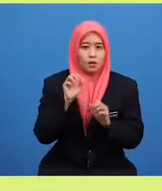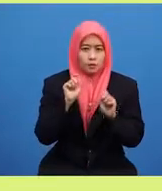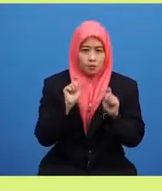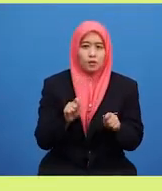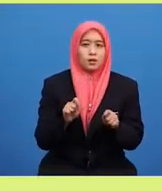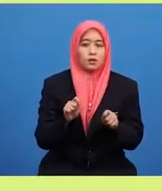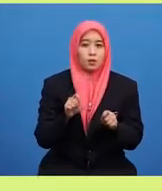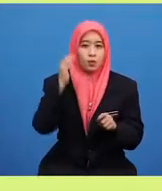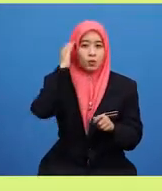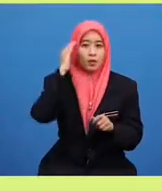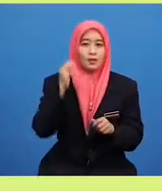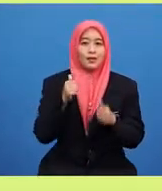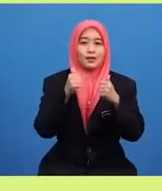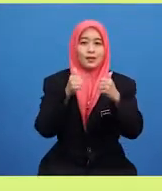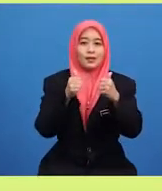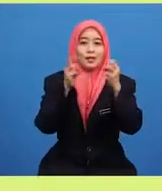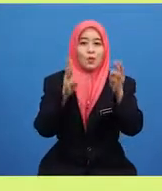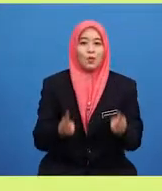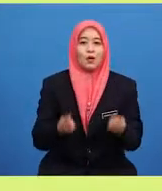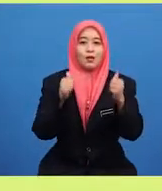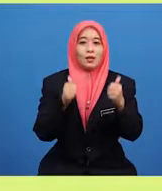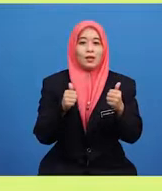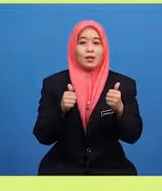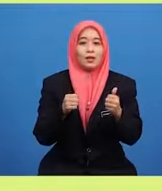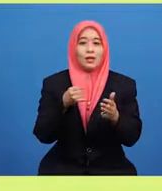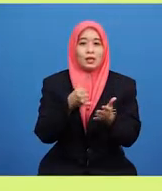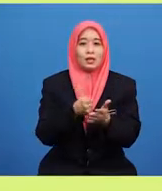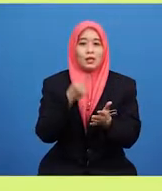Yes, well done. It's a desk.